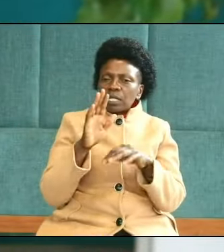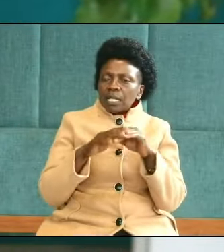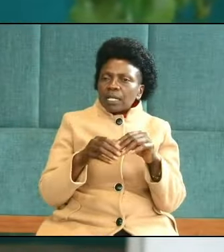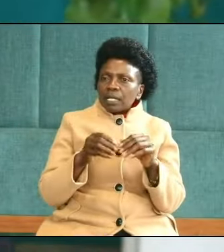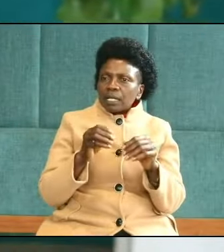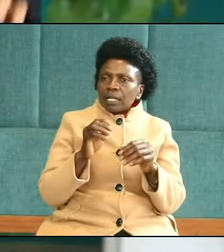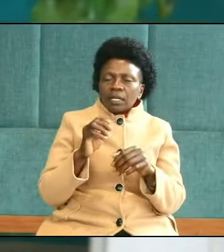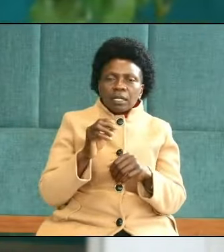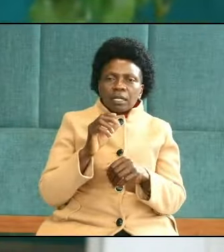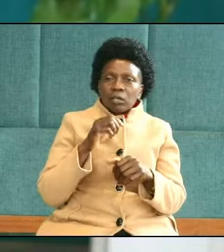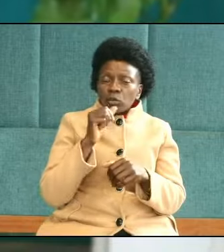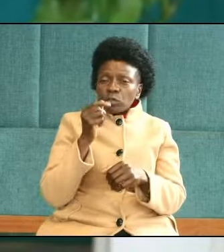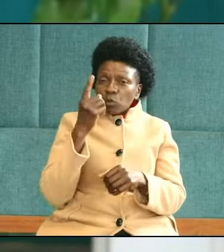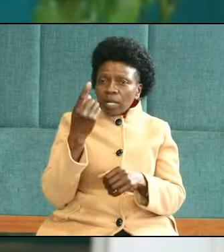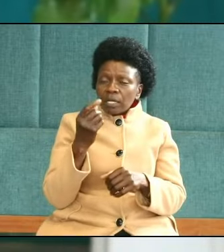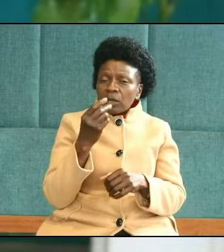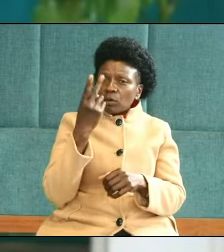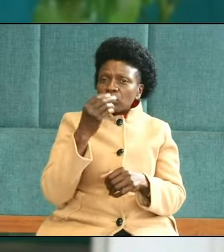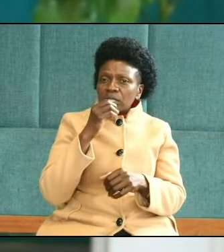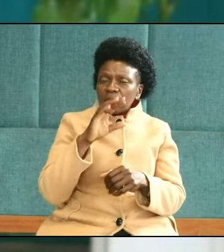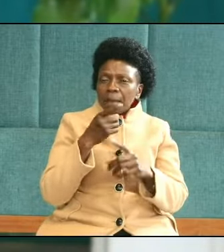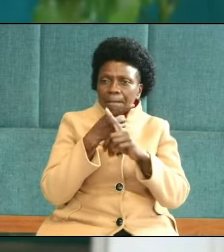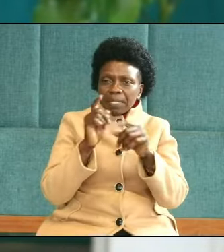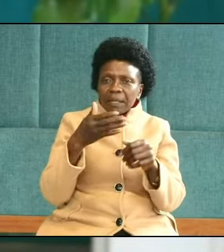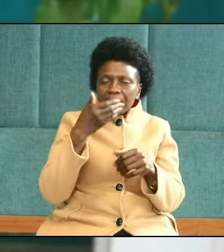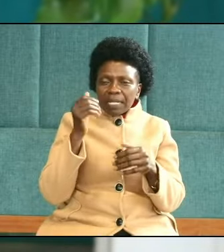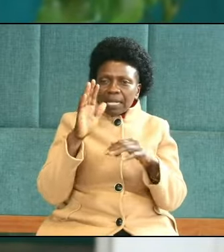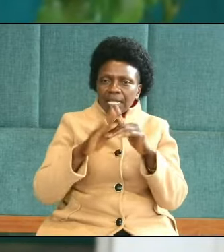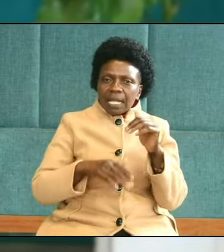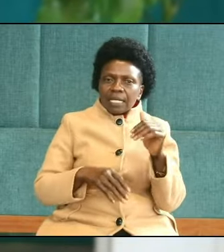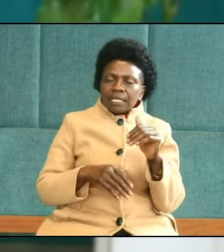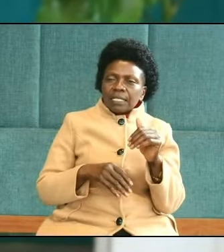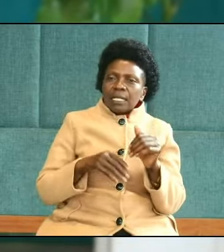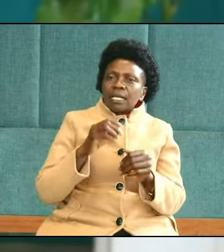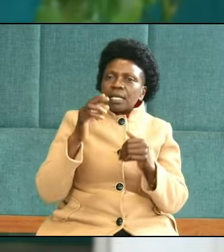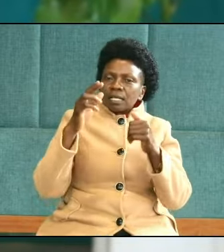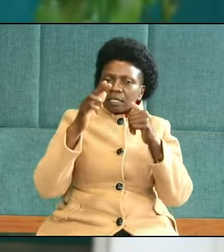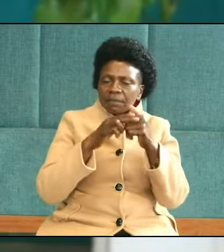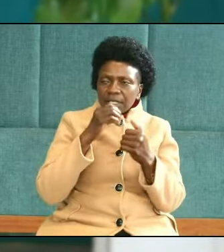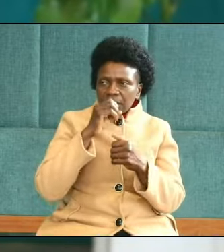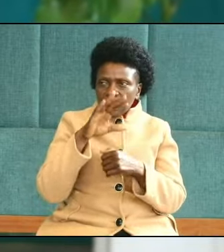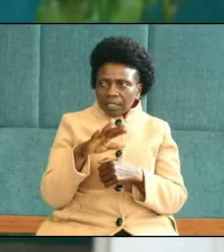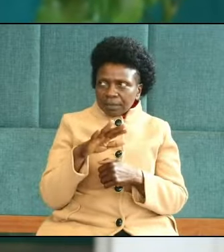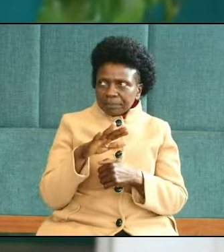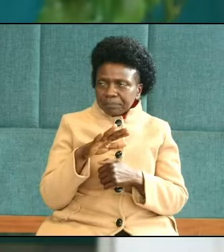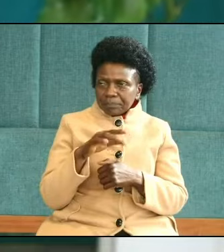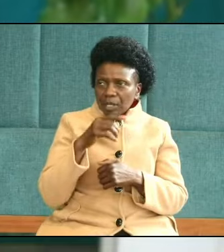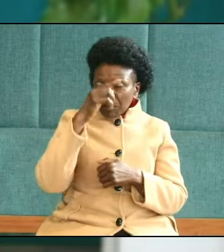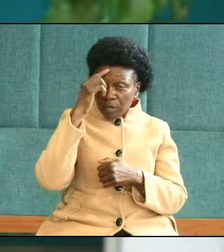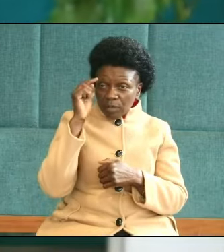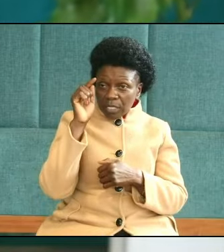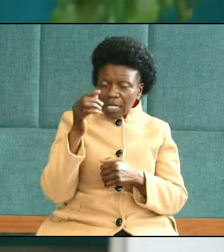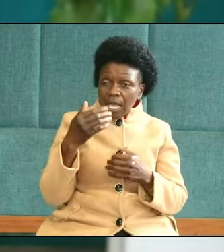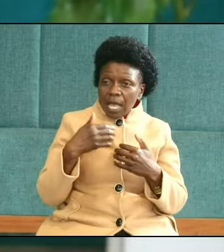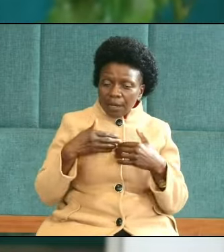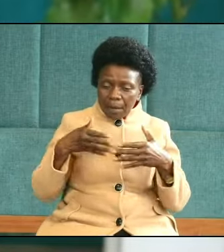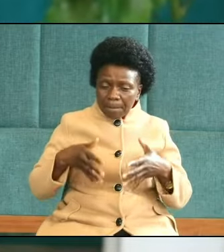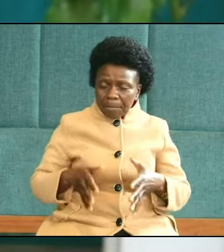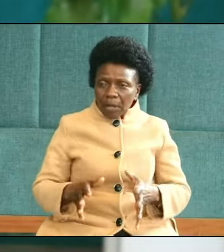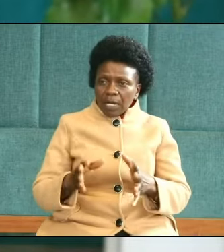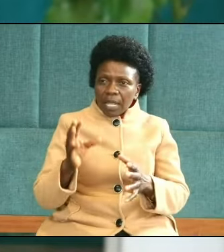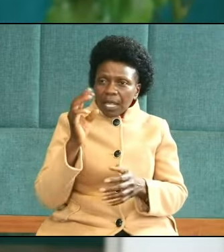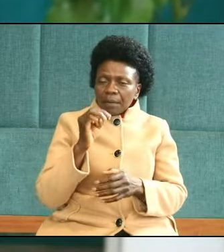son or two sons, but is better to you than what? Seven sons, the perfect number, because she has borne